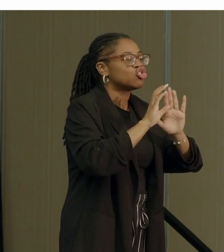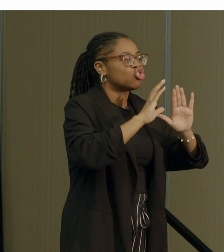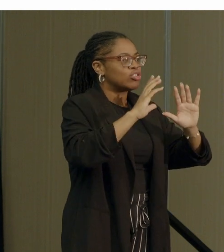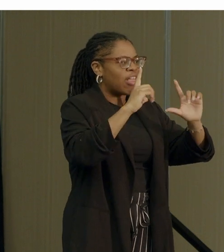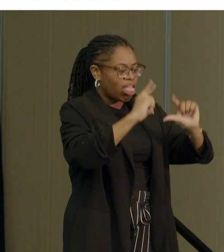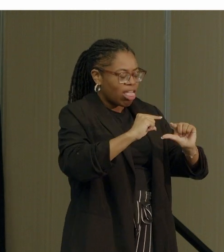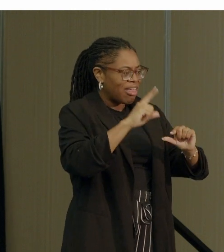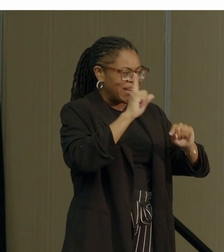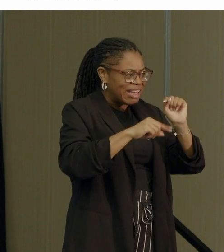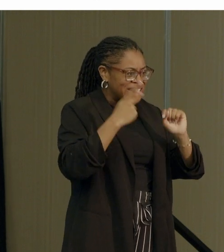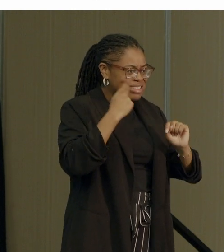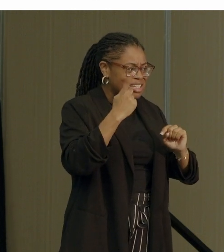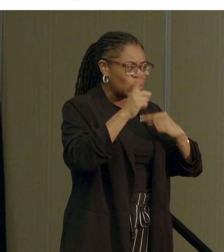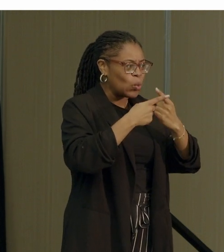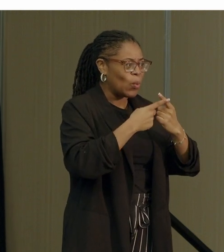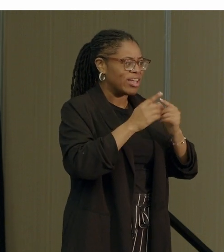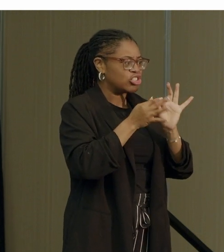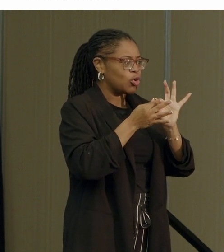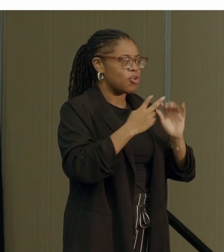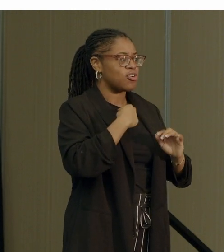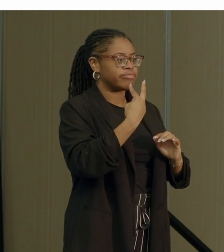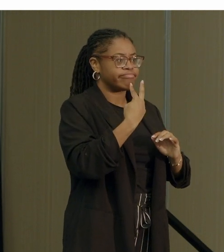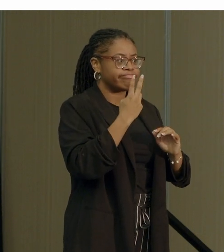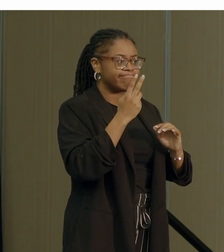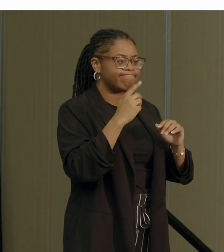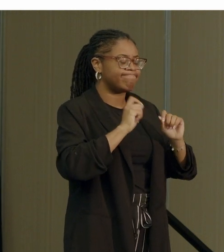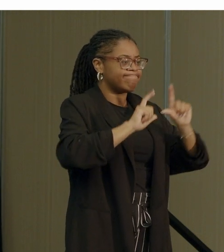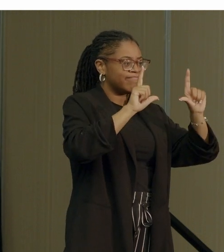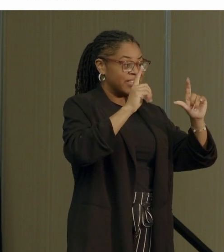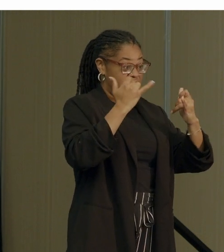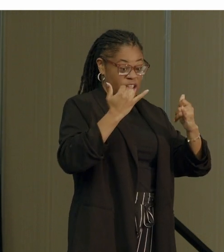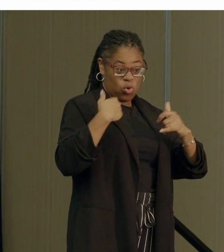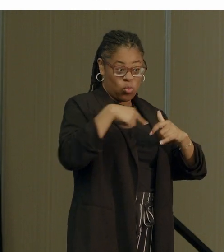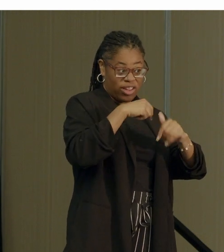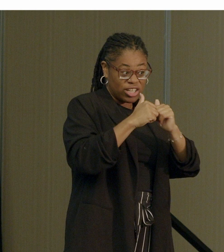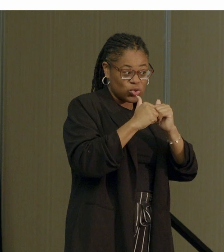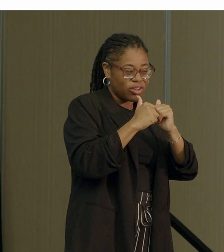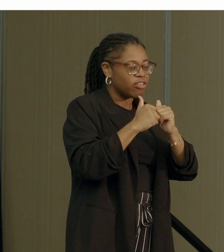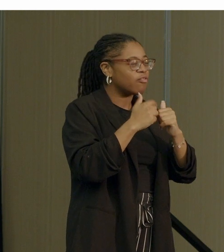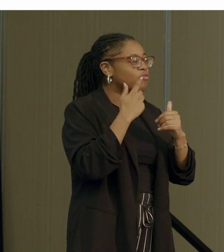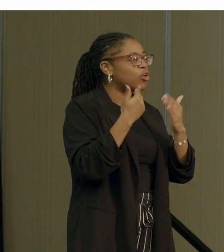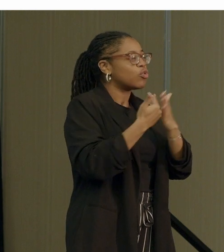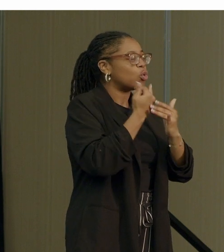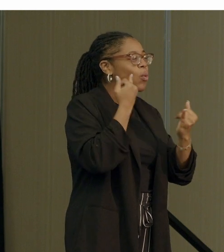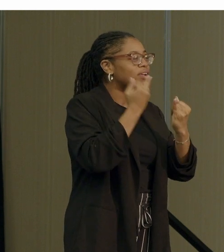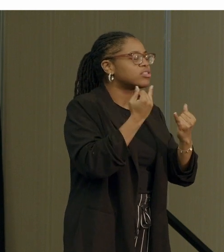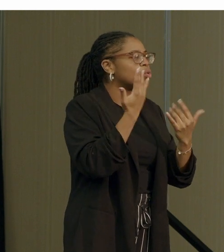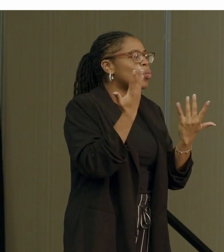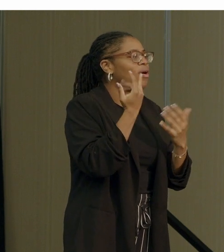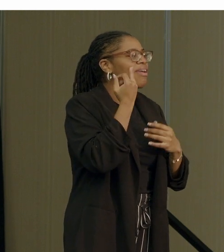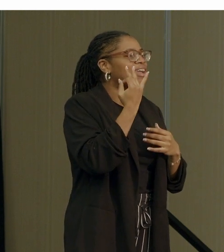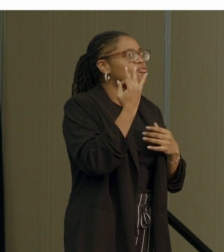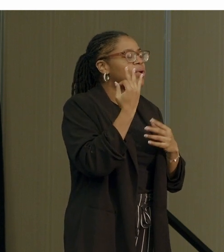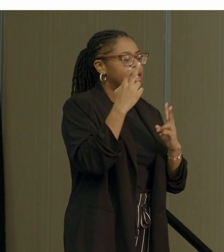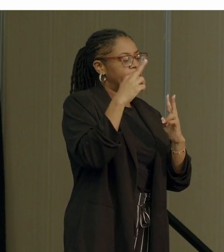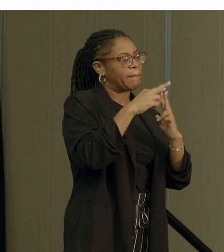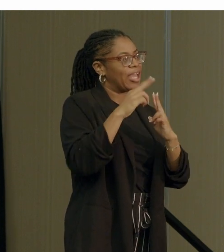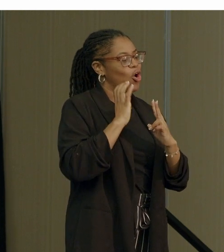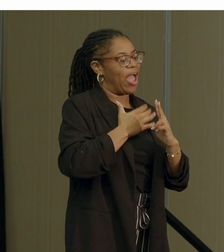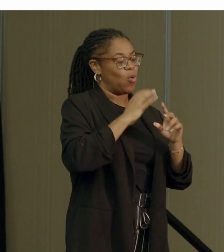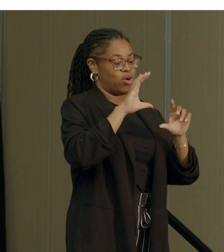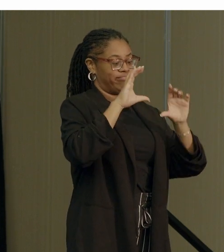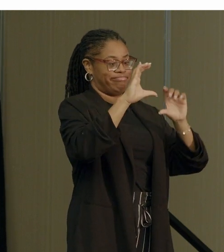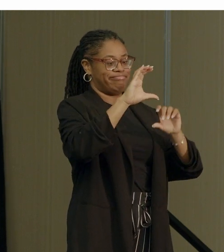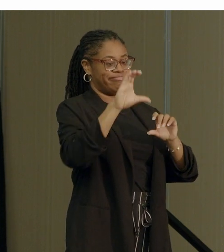them. A grassroots group of us got together to propose a new feature idea. What if we could pair our tiles together so that when